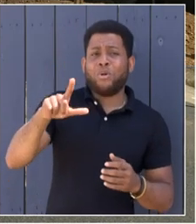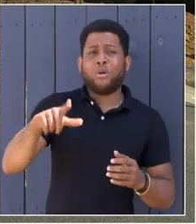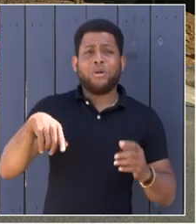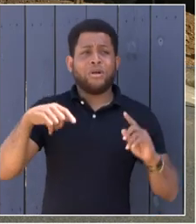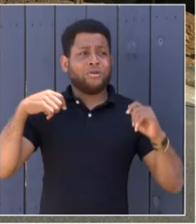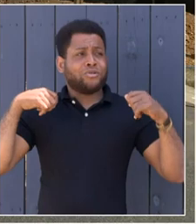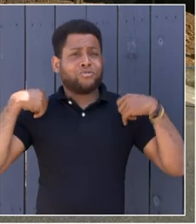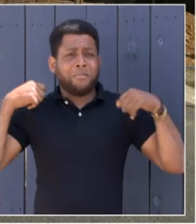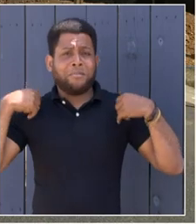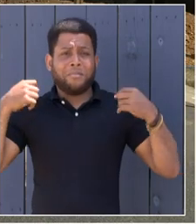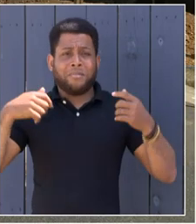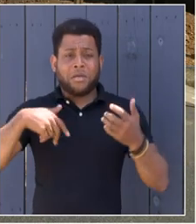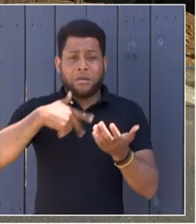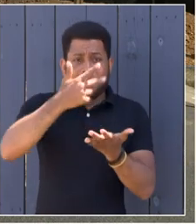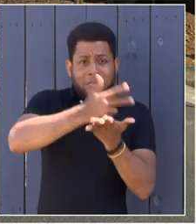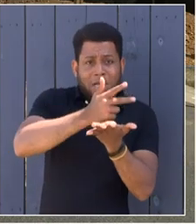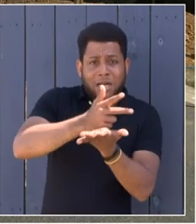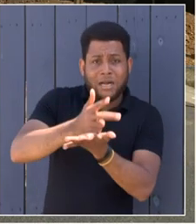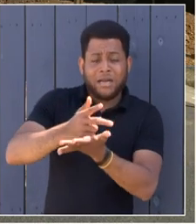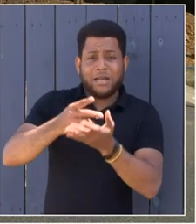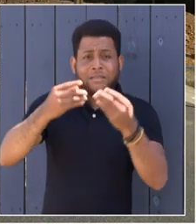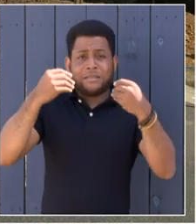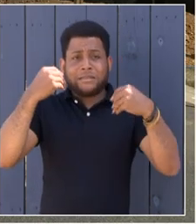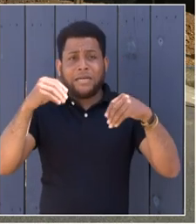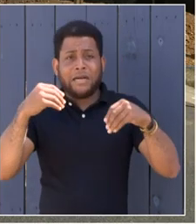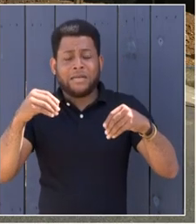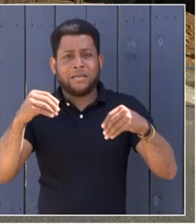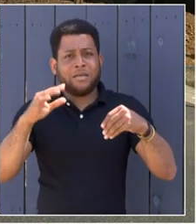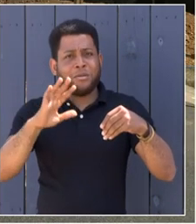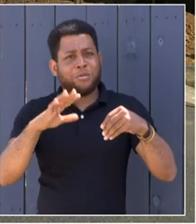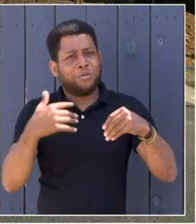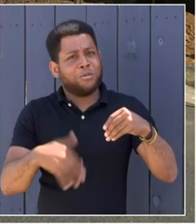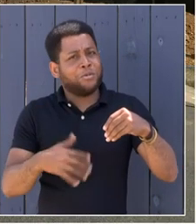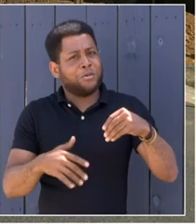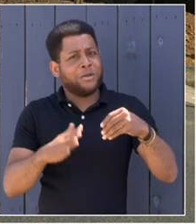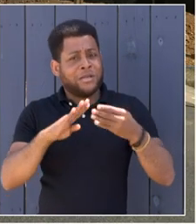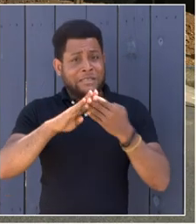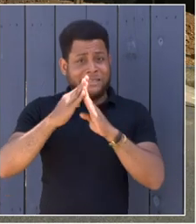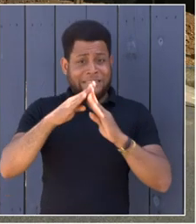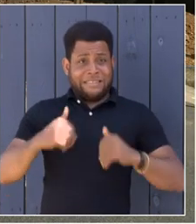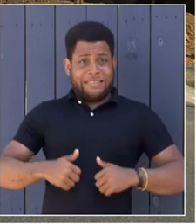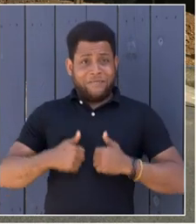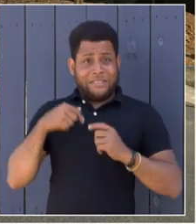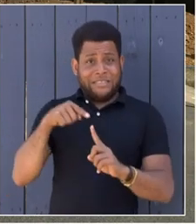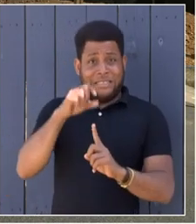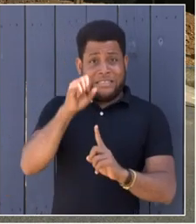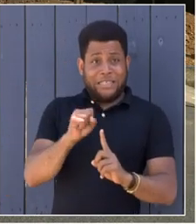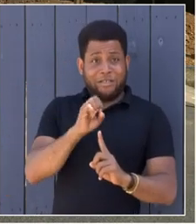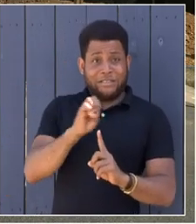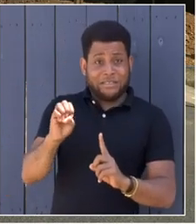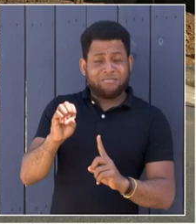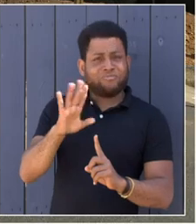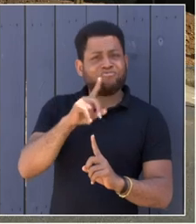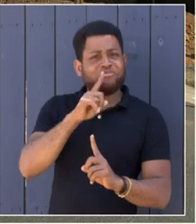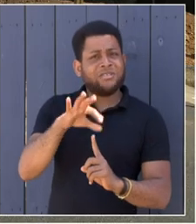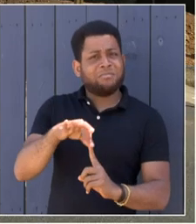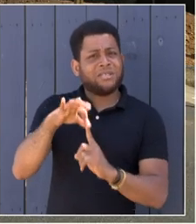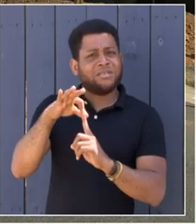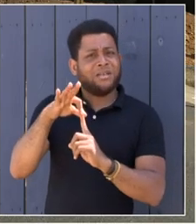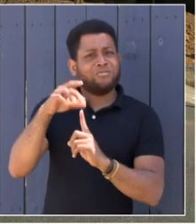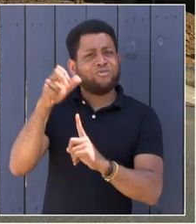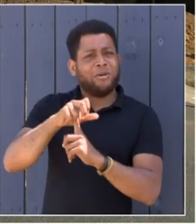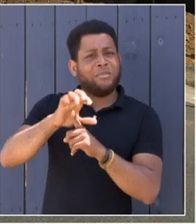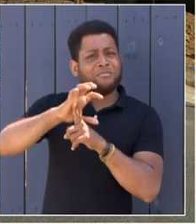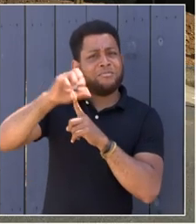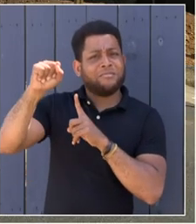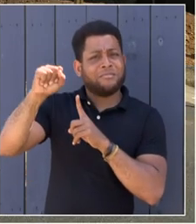with quality retail that made city living in Southeast Washington, D.C. such an exceptional experience. Today,